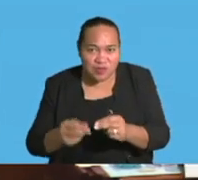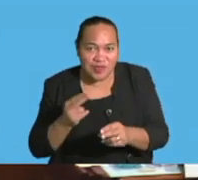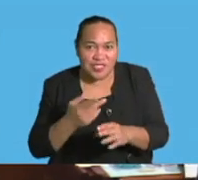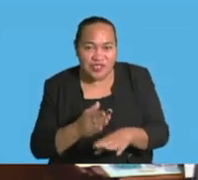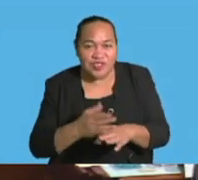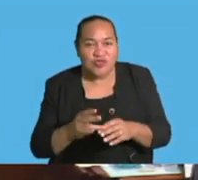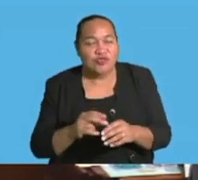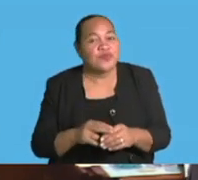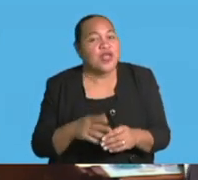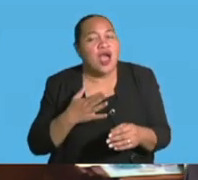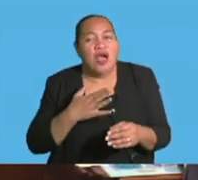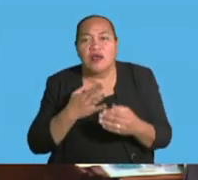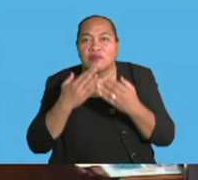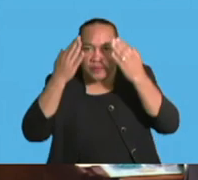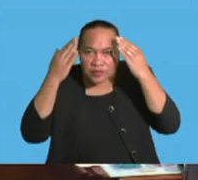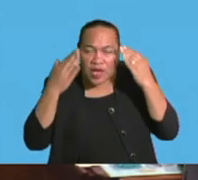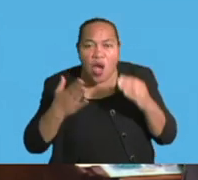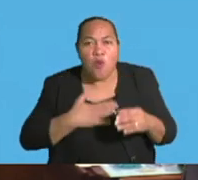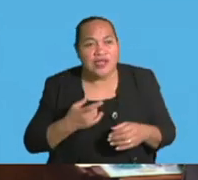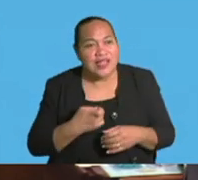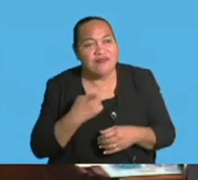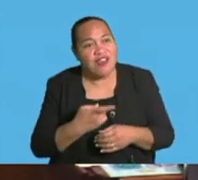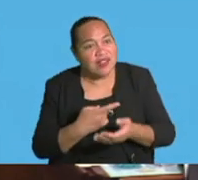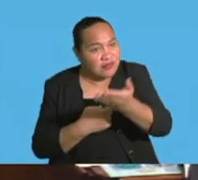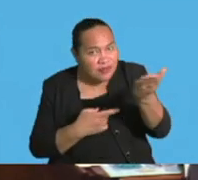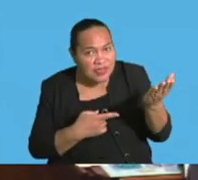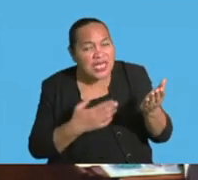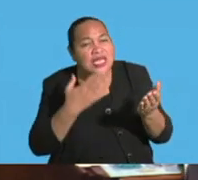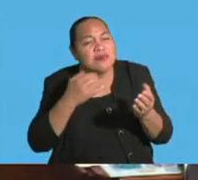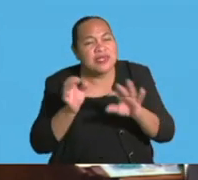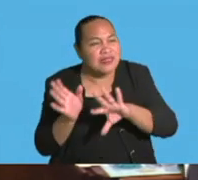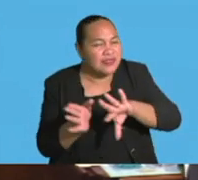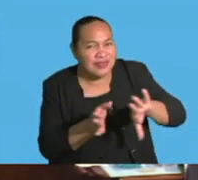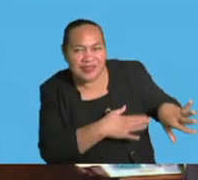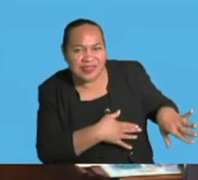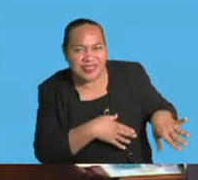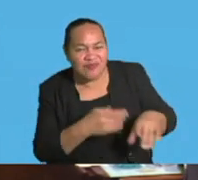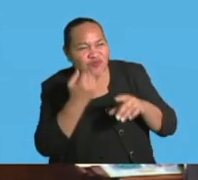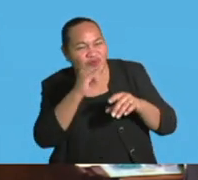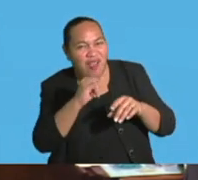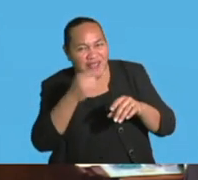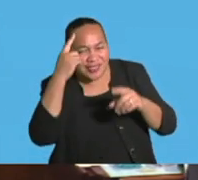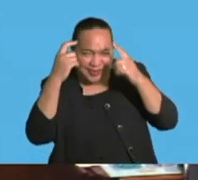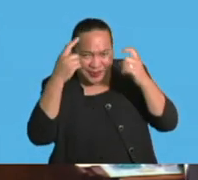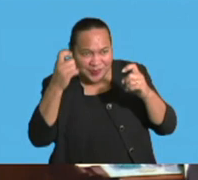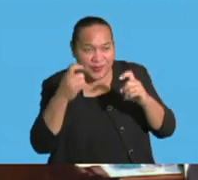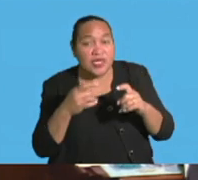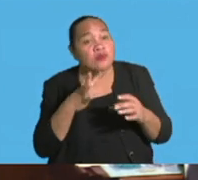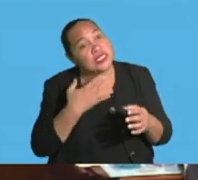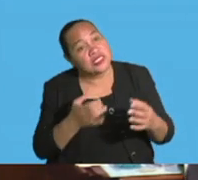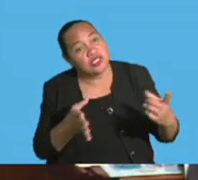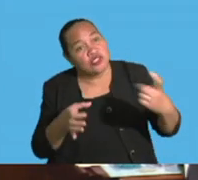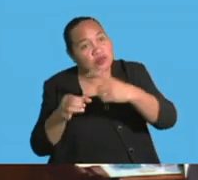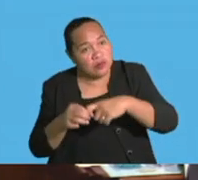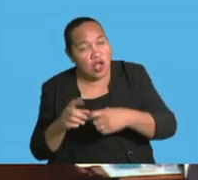to invite the members of the opposition to put aside the political ideologies and join in this tree planting initiative